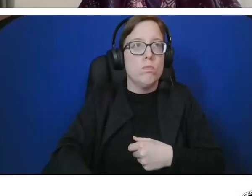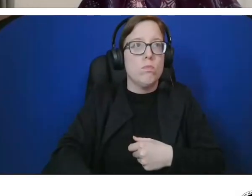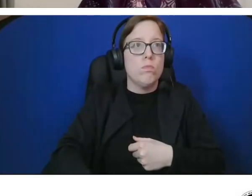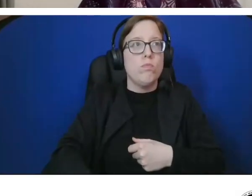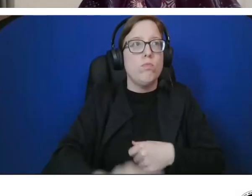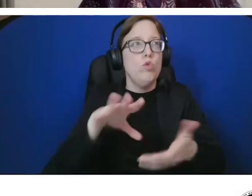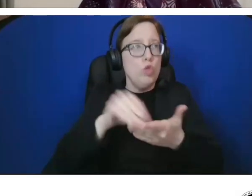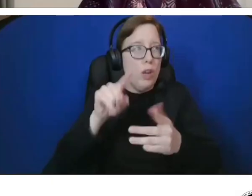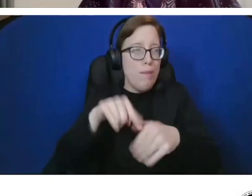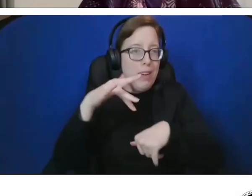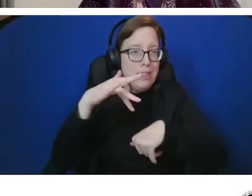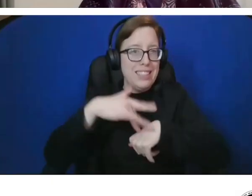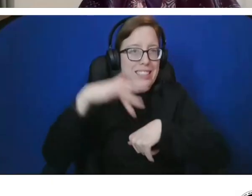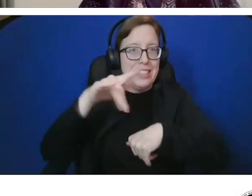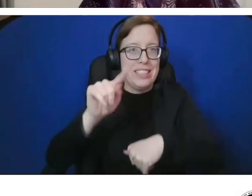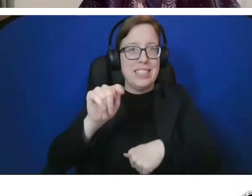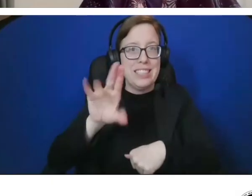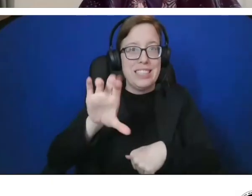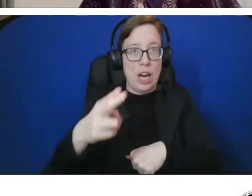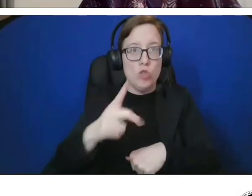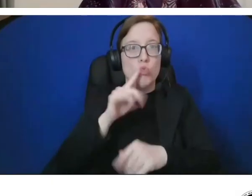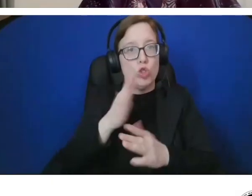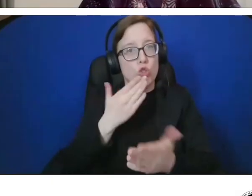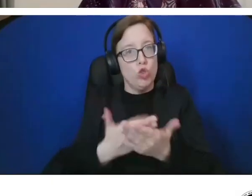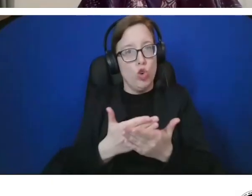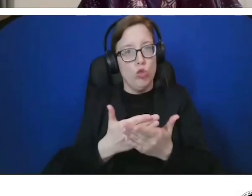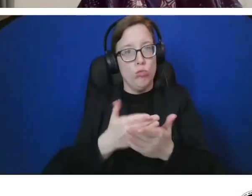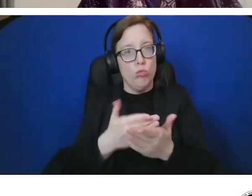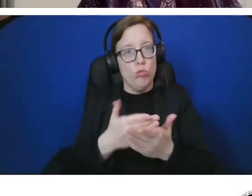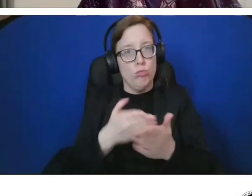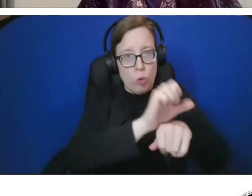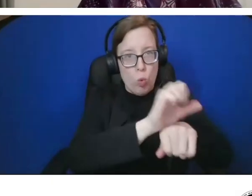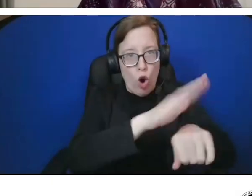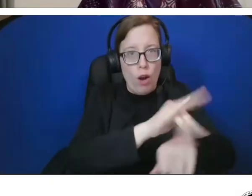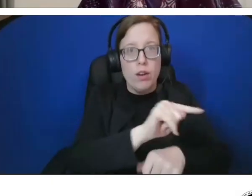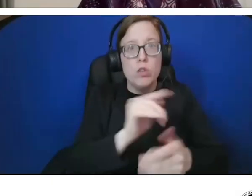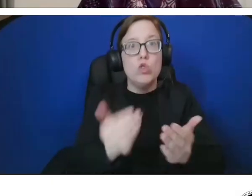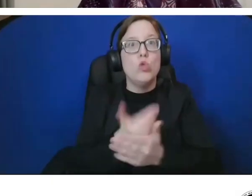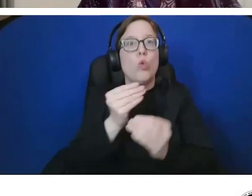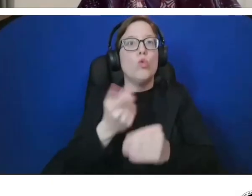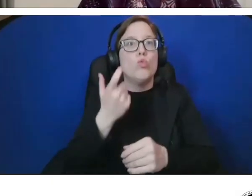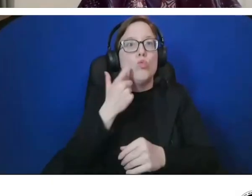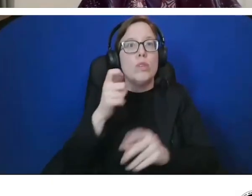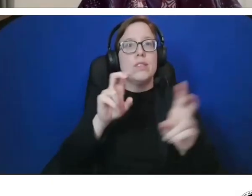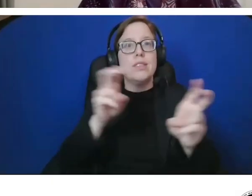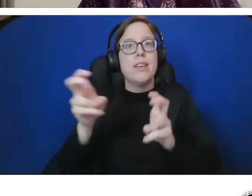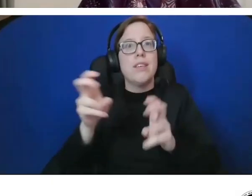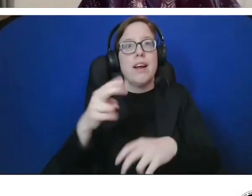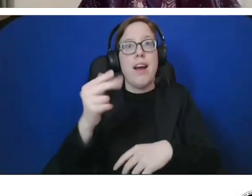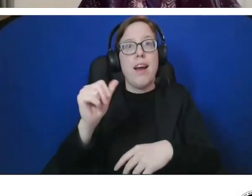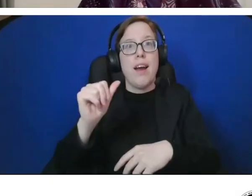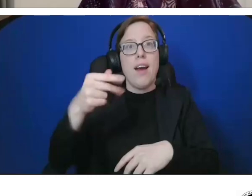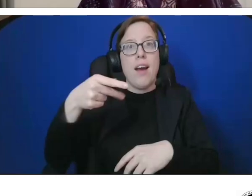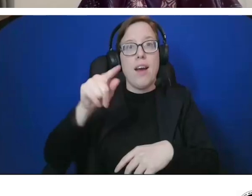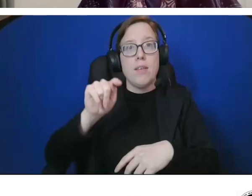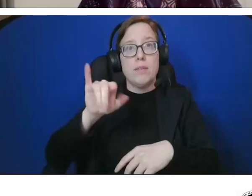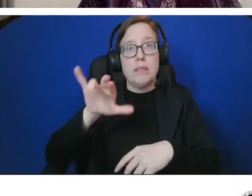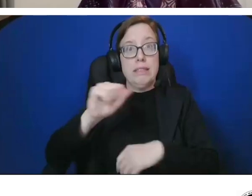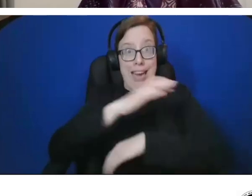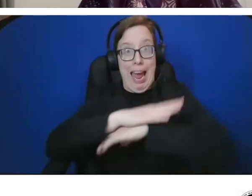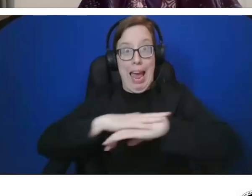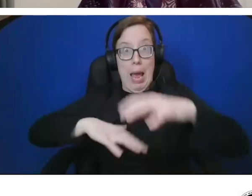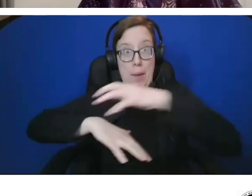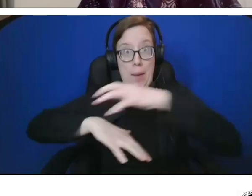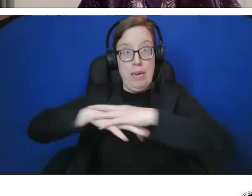about touch, that's for sure, and there's some really good work on it. And of course, the new, more recent topics like haptics